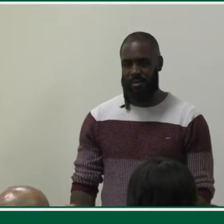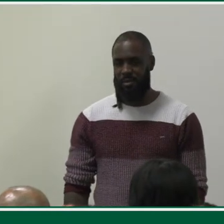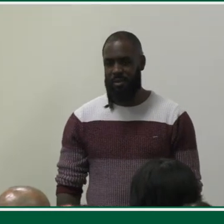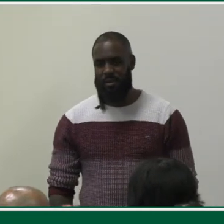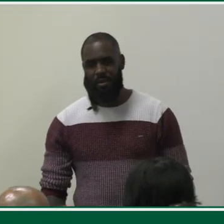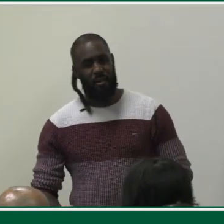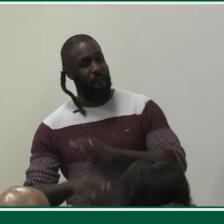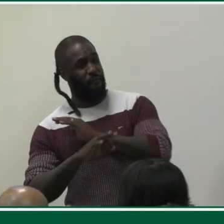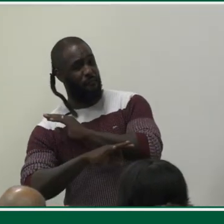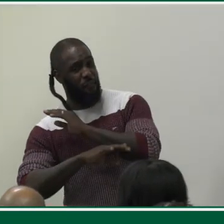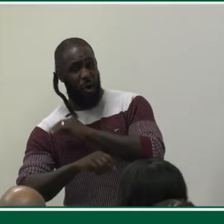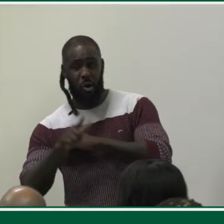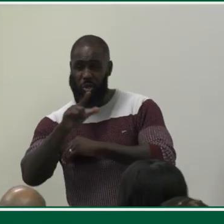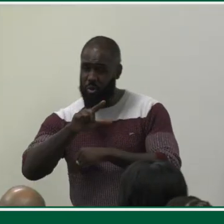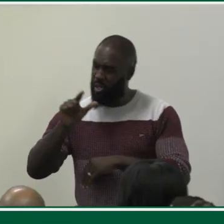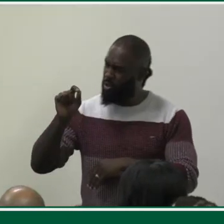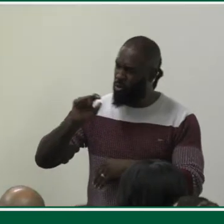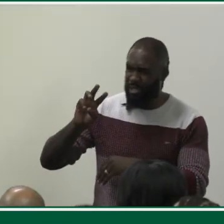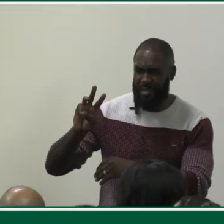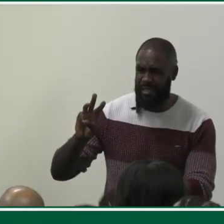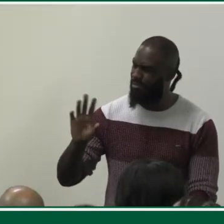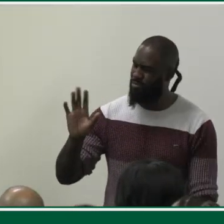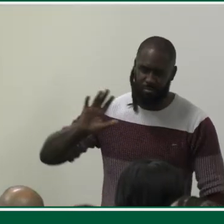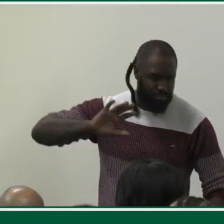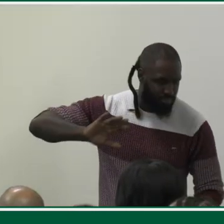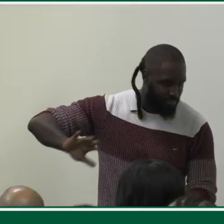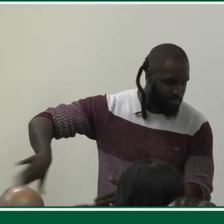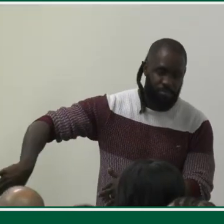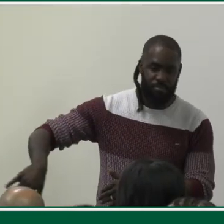of 2026.